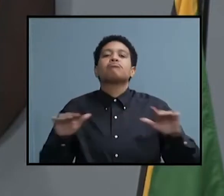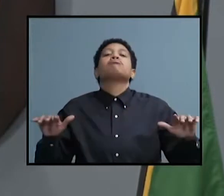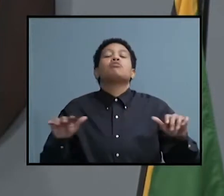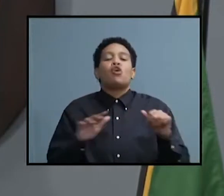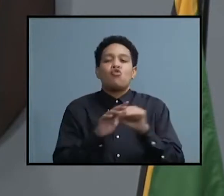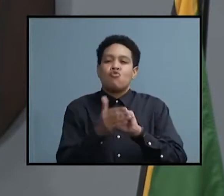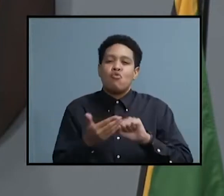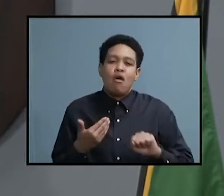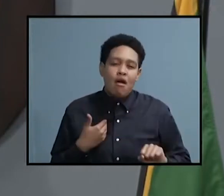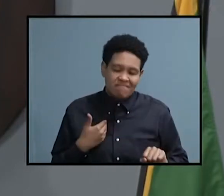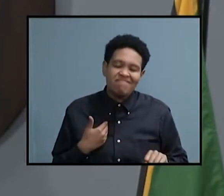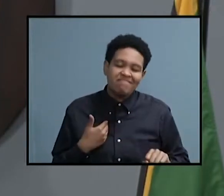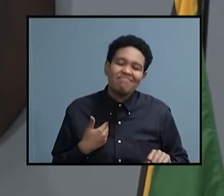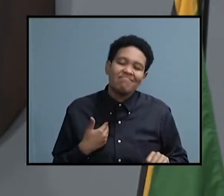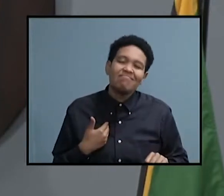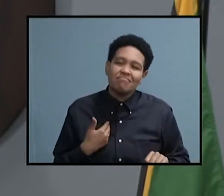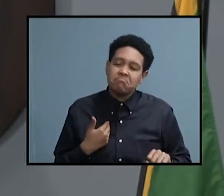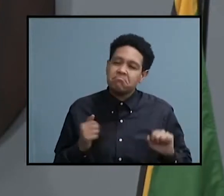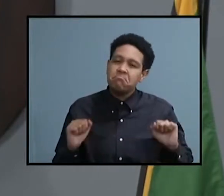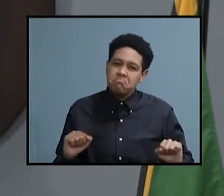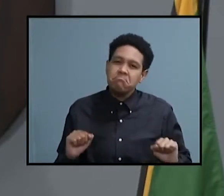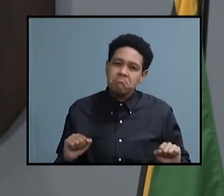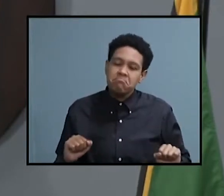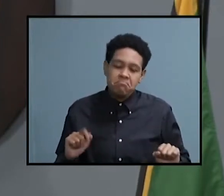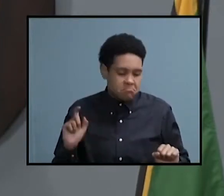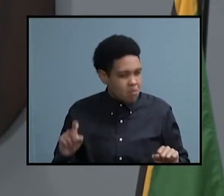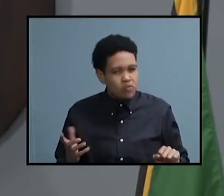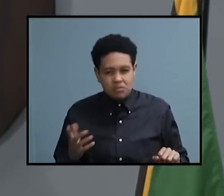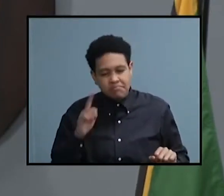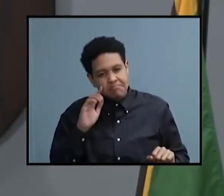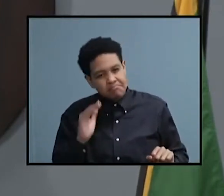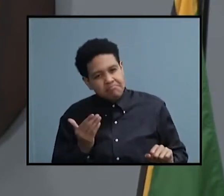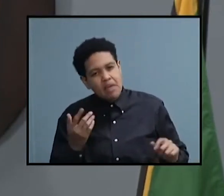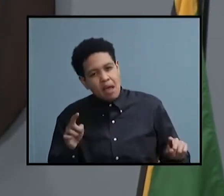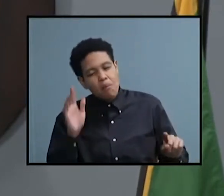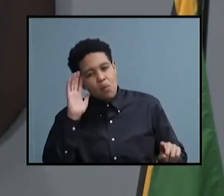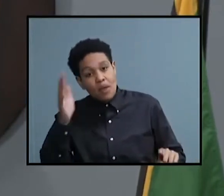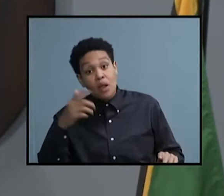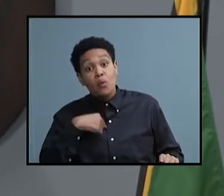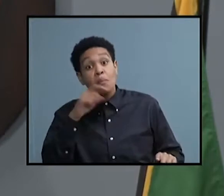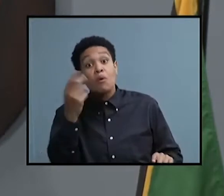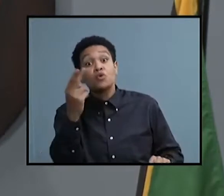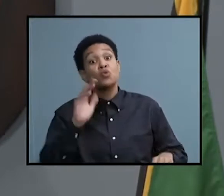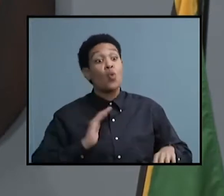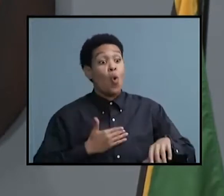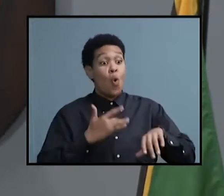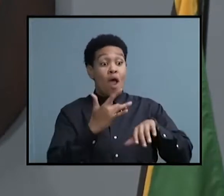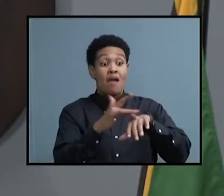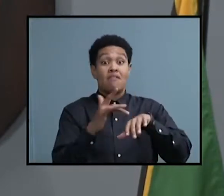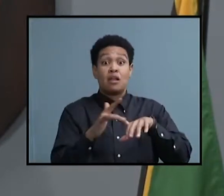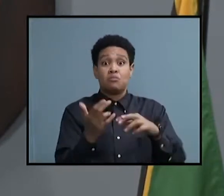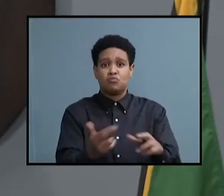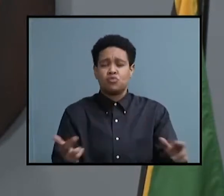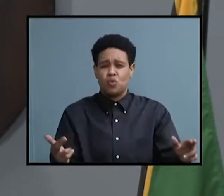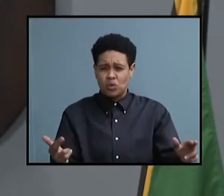cases. We must use our available resources in a targeted way